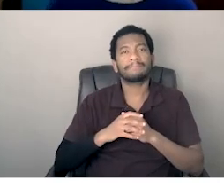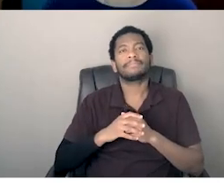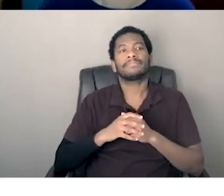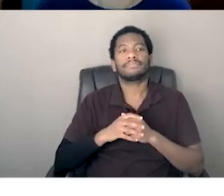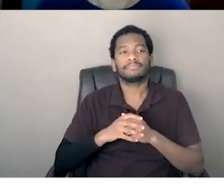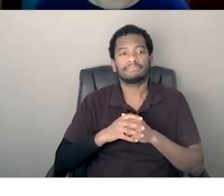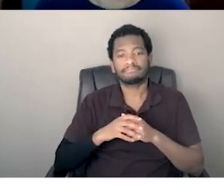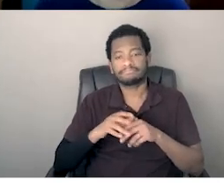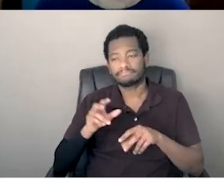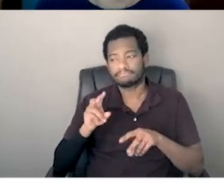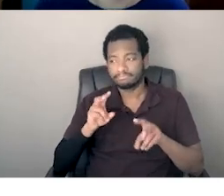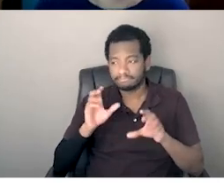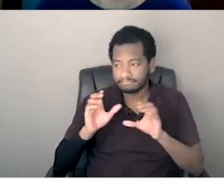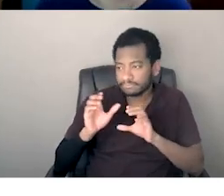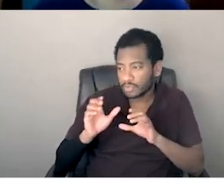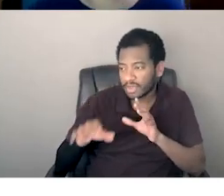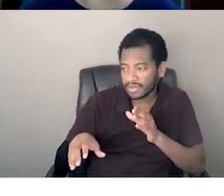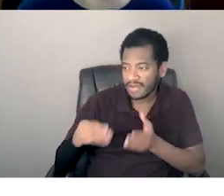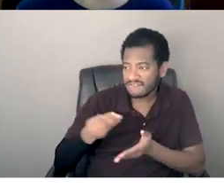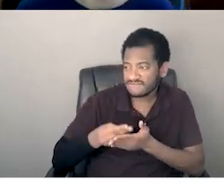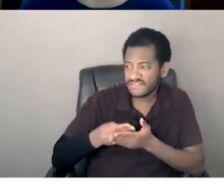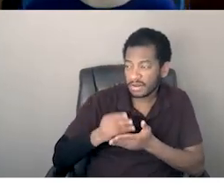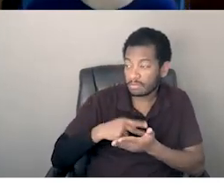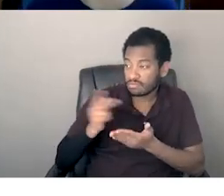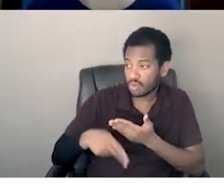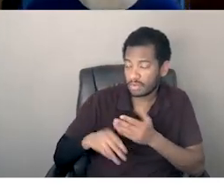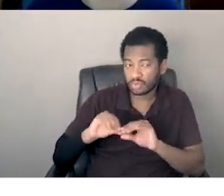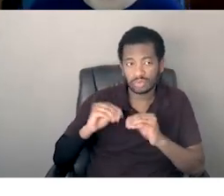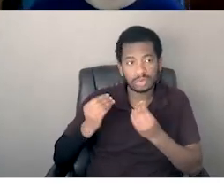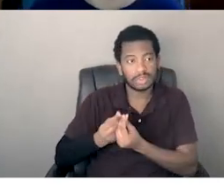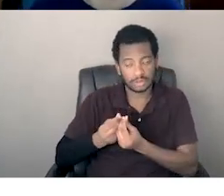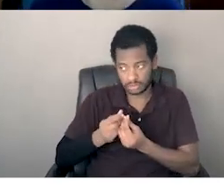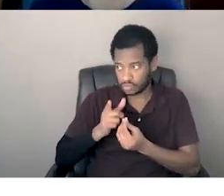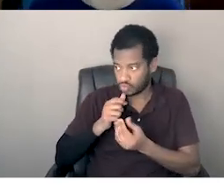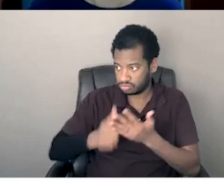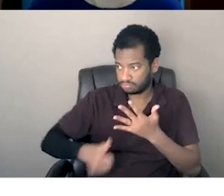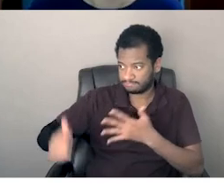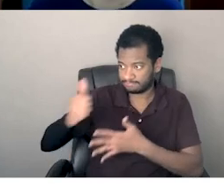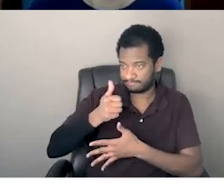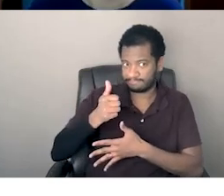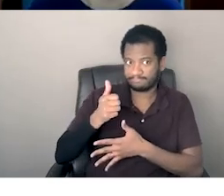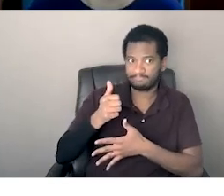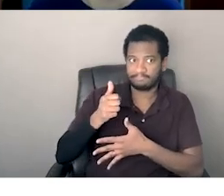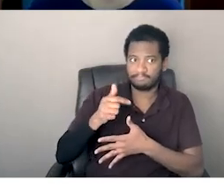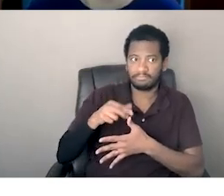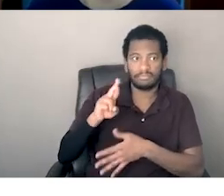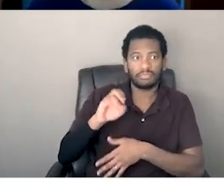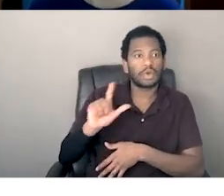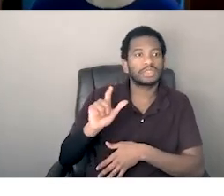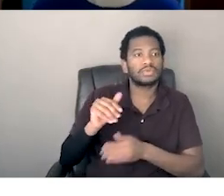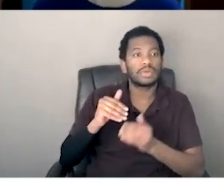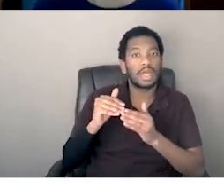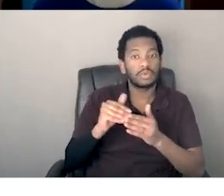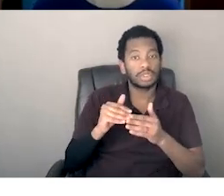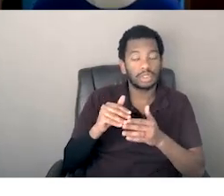looking and funding programs and organizations that have a priority of racial equity and social